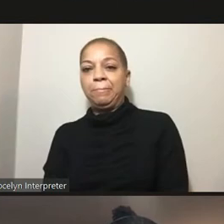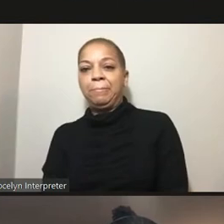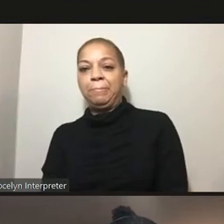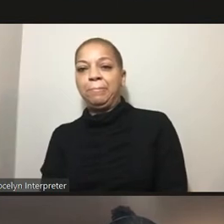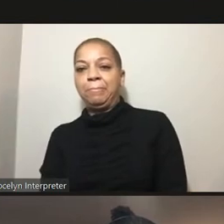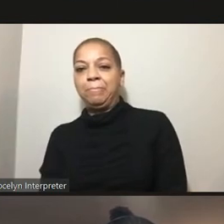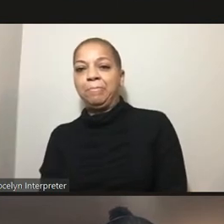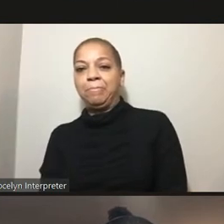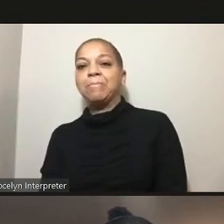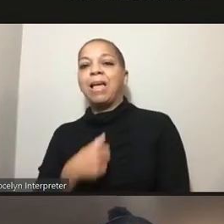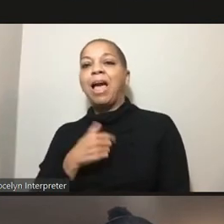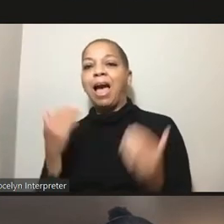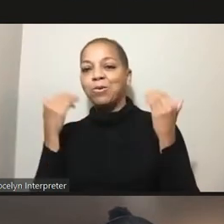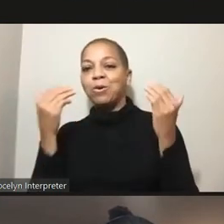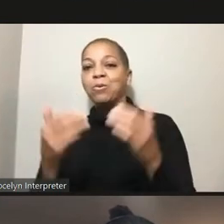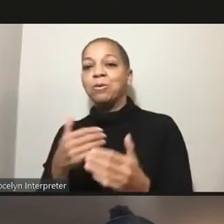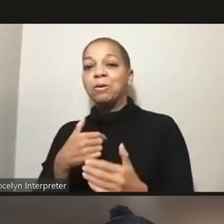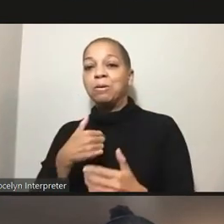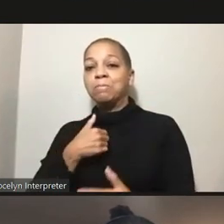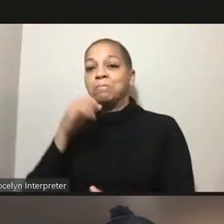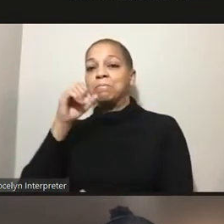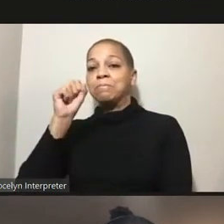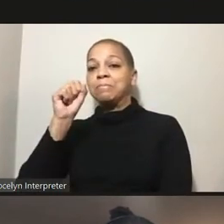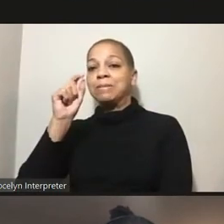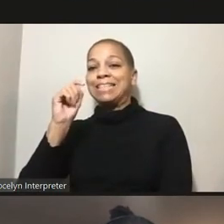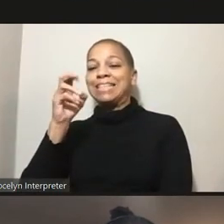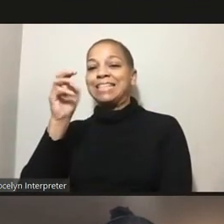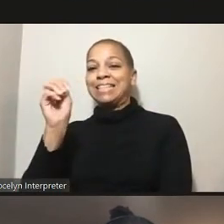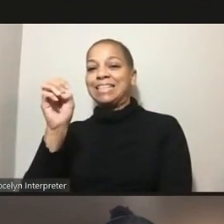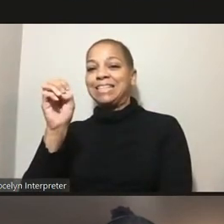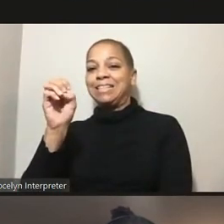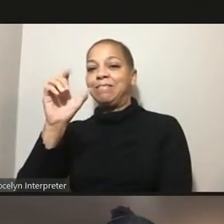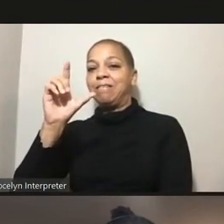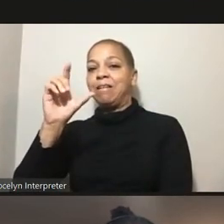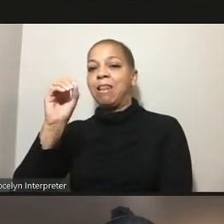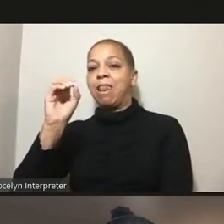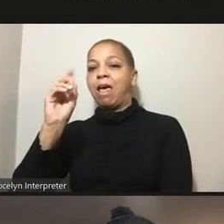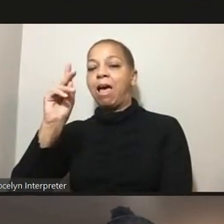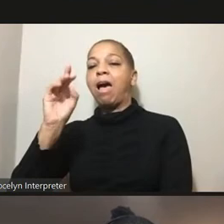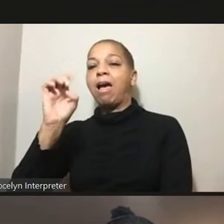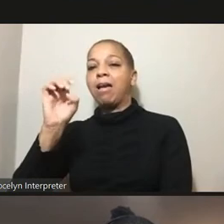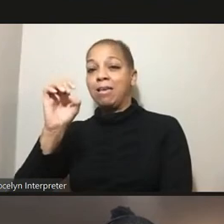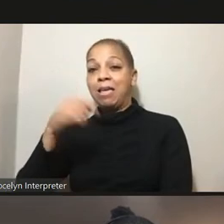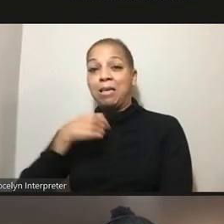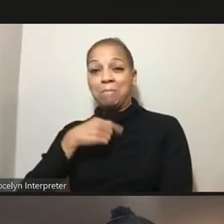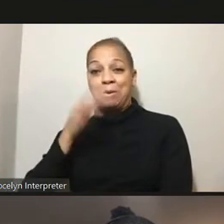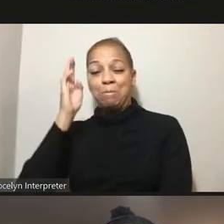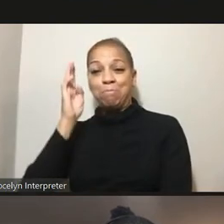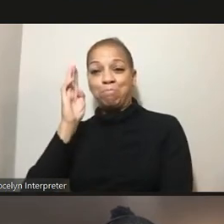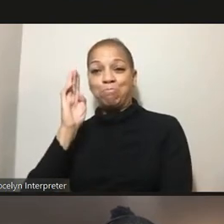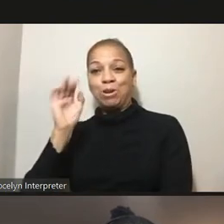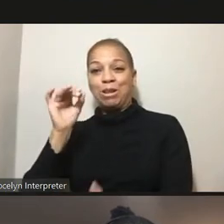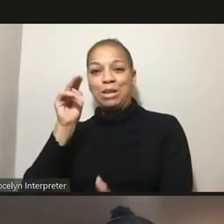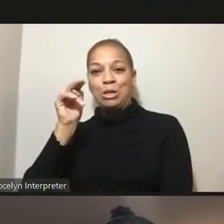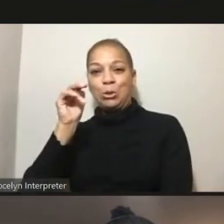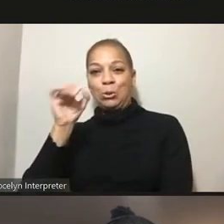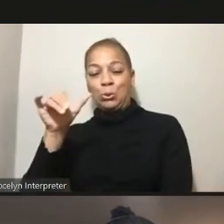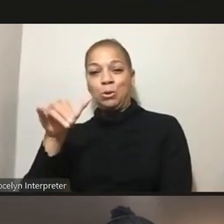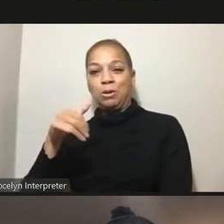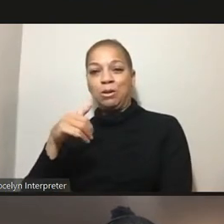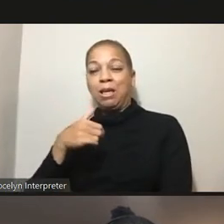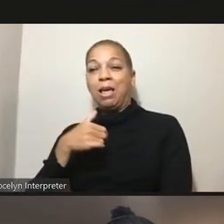Well, I'll go. I'm Steve Locke. I'm in Brooklyn. I would be remiss if I did not wish my